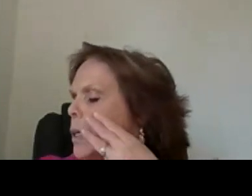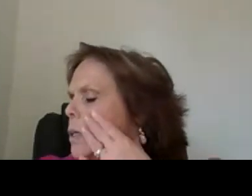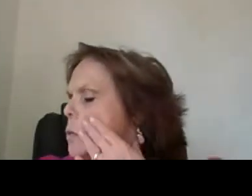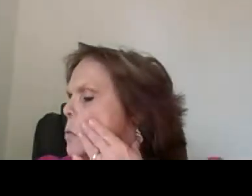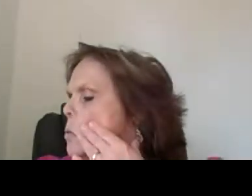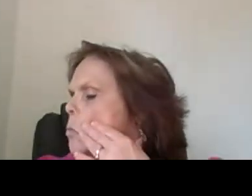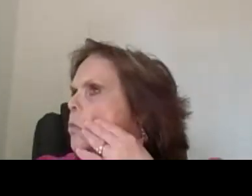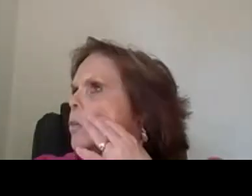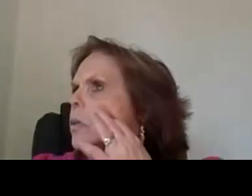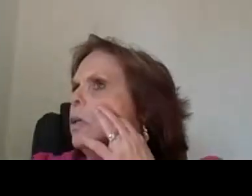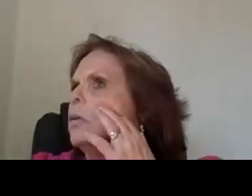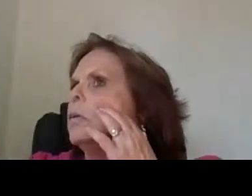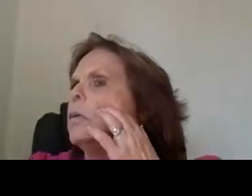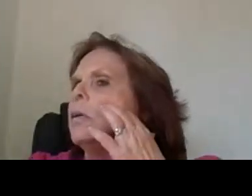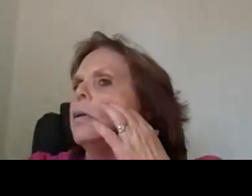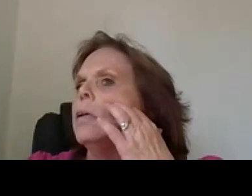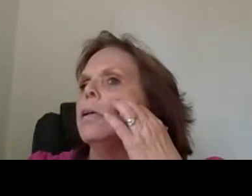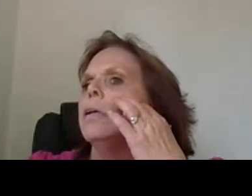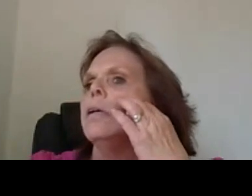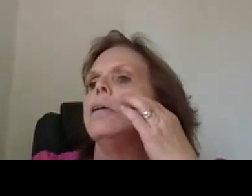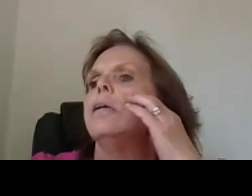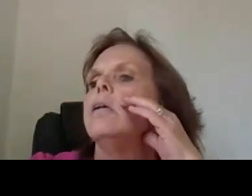So we're not losing any of these ideas.